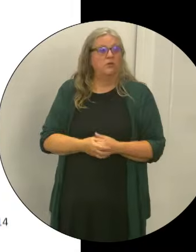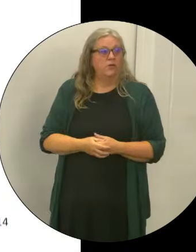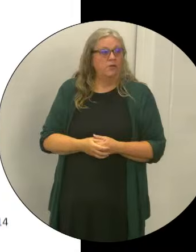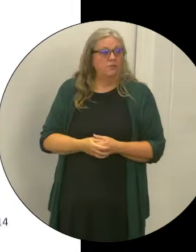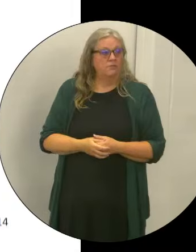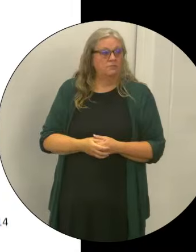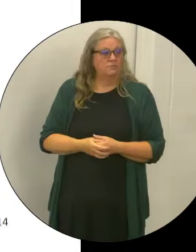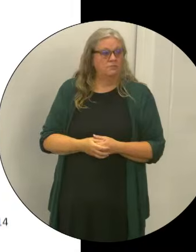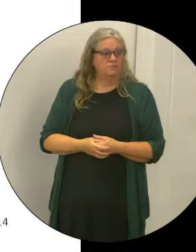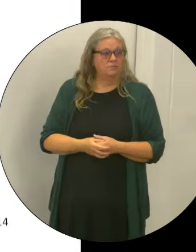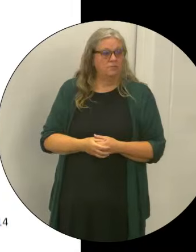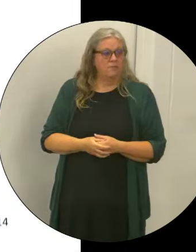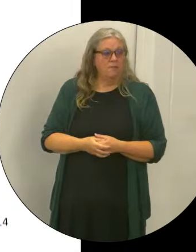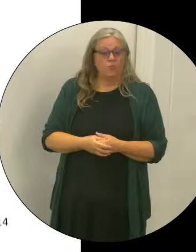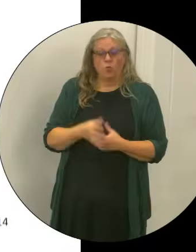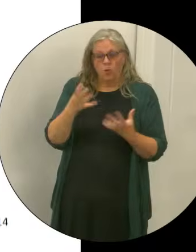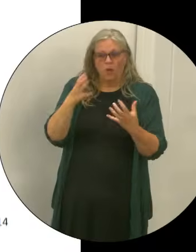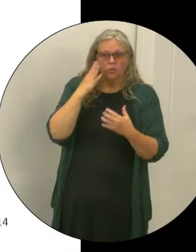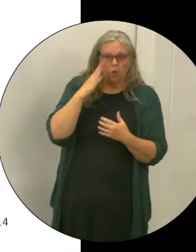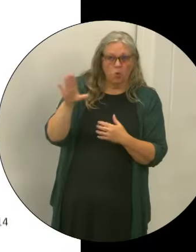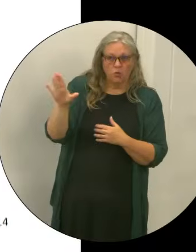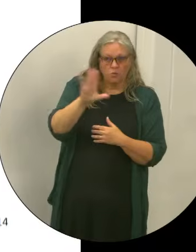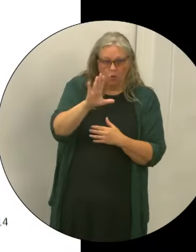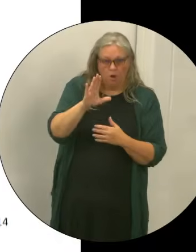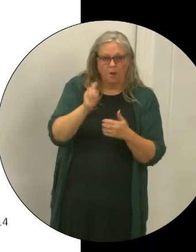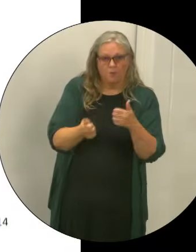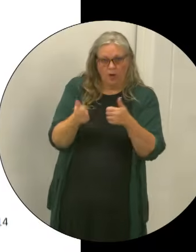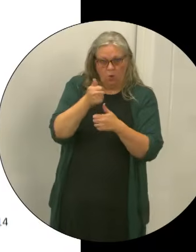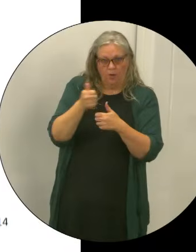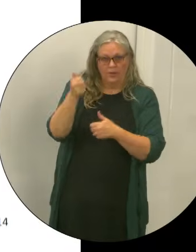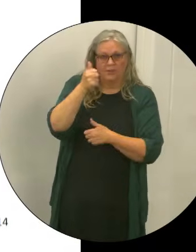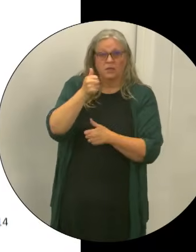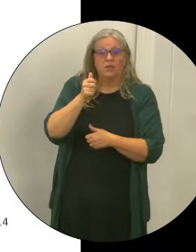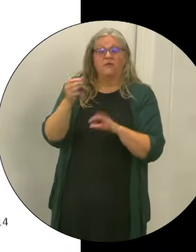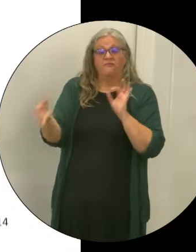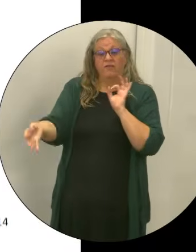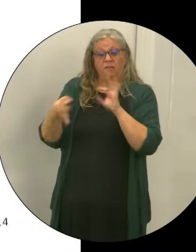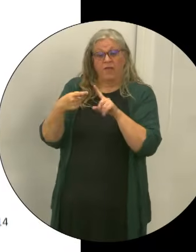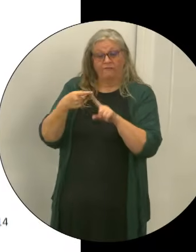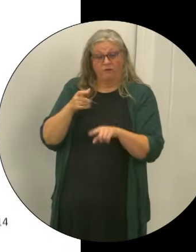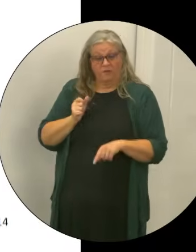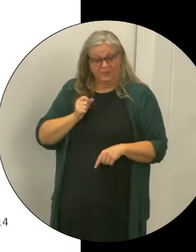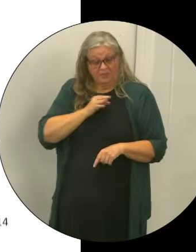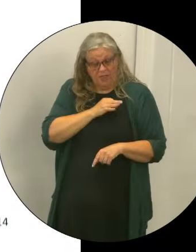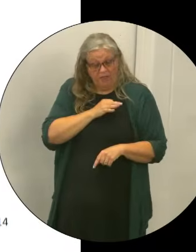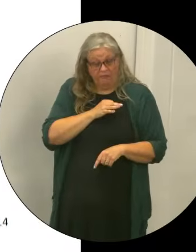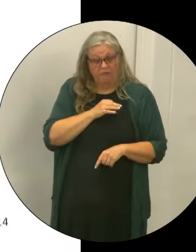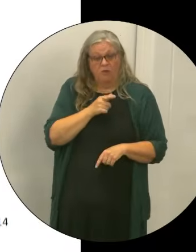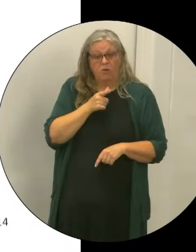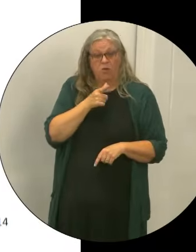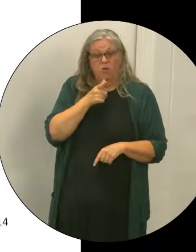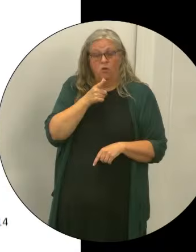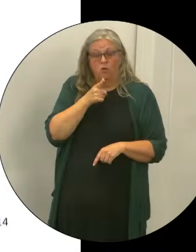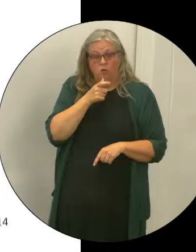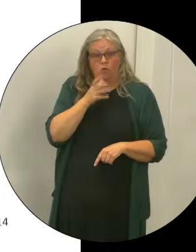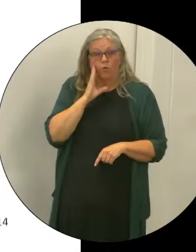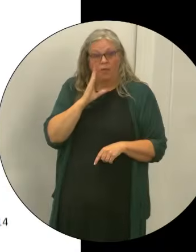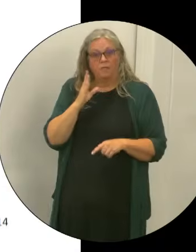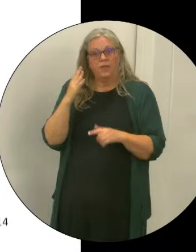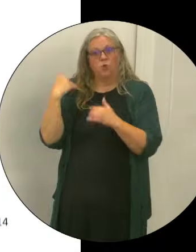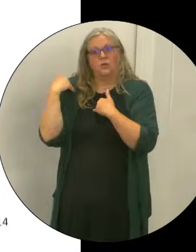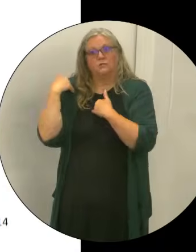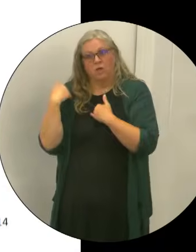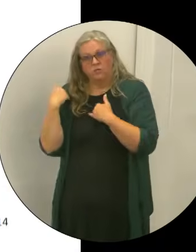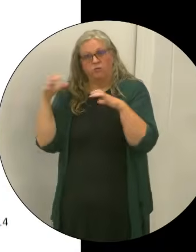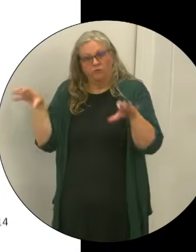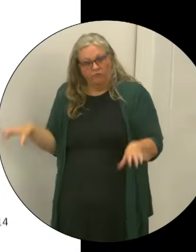the priorities of this board. We also consider feedback from district staff who would ultimately be responsible for